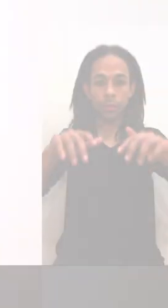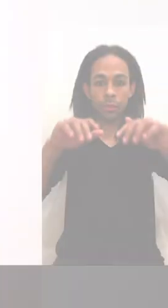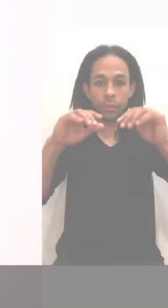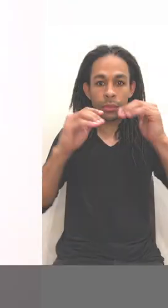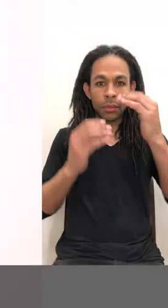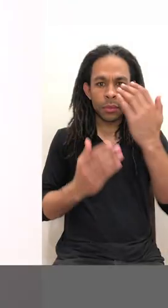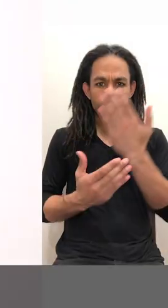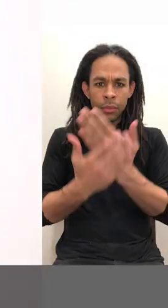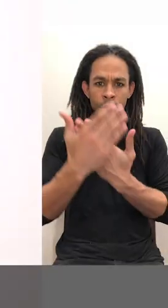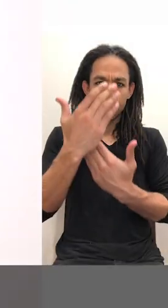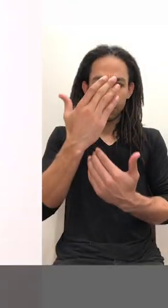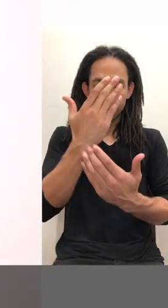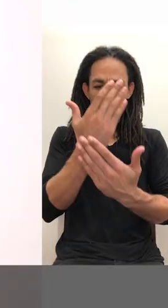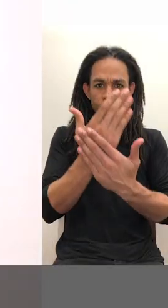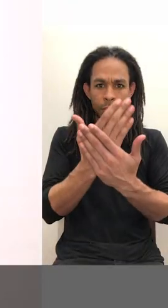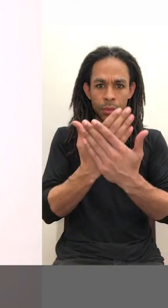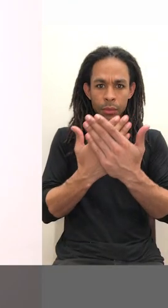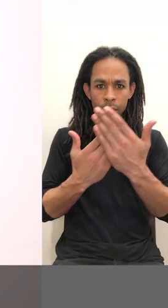Two empty